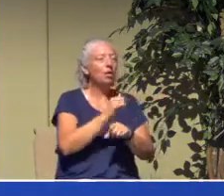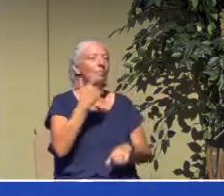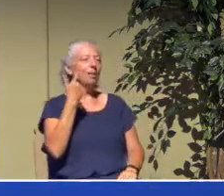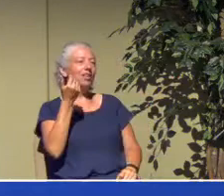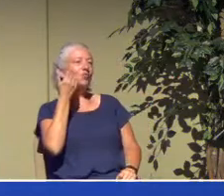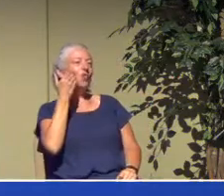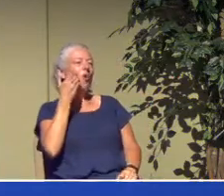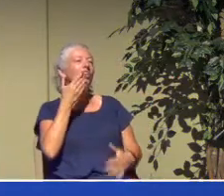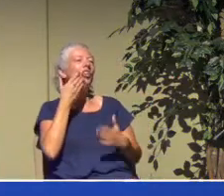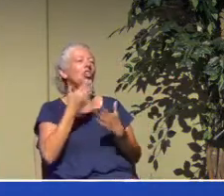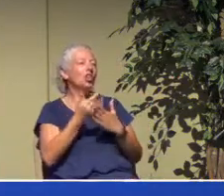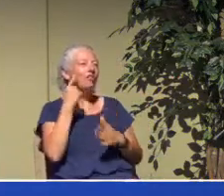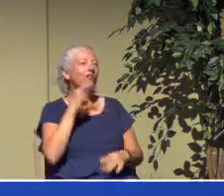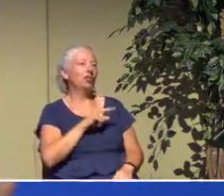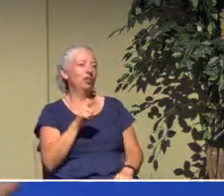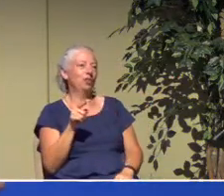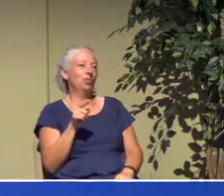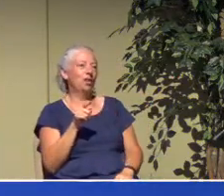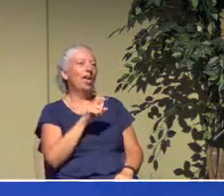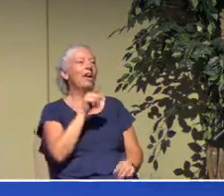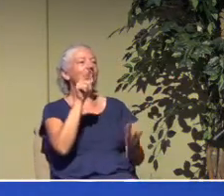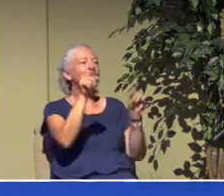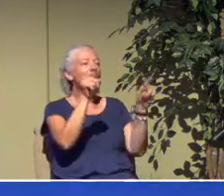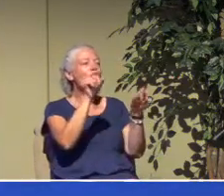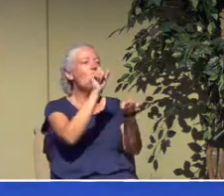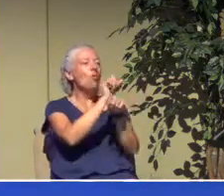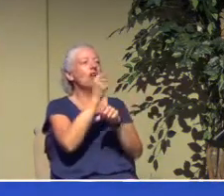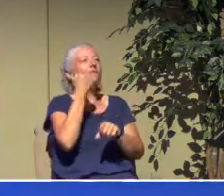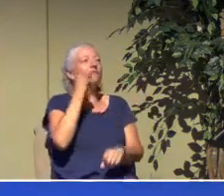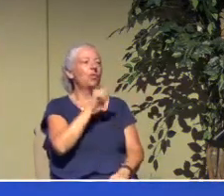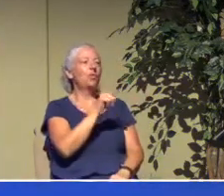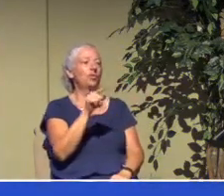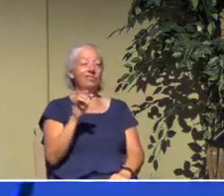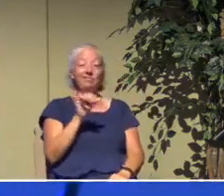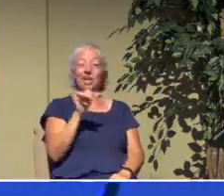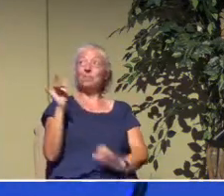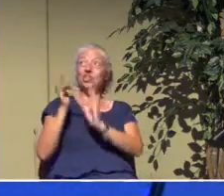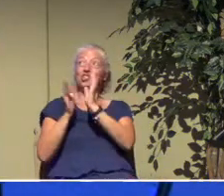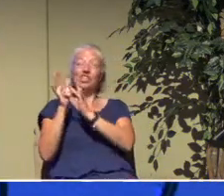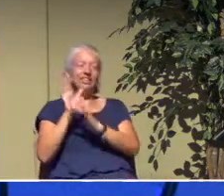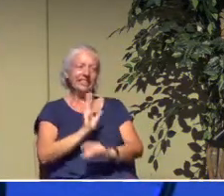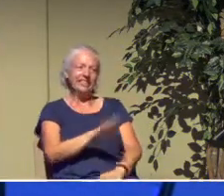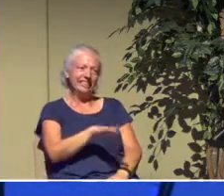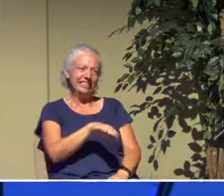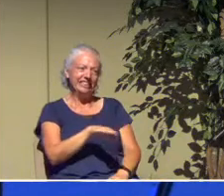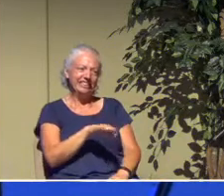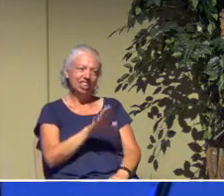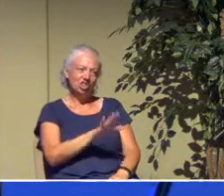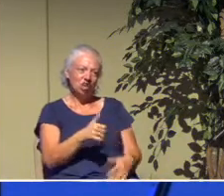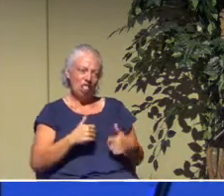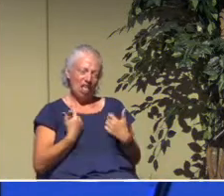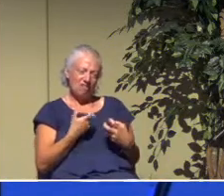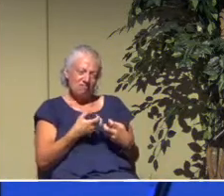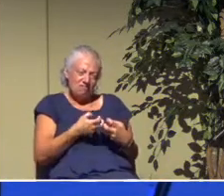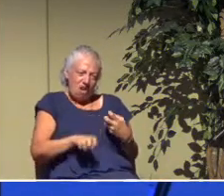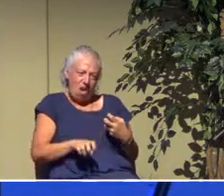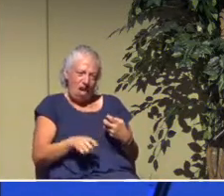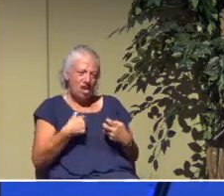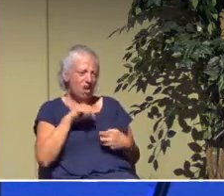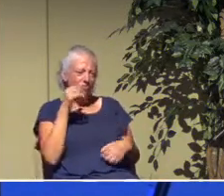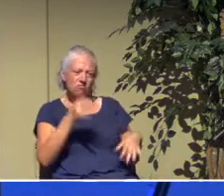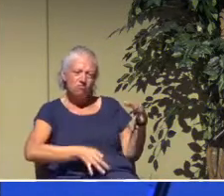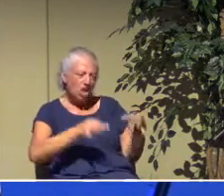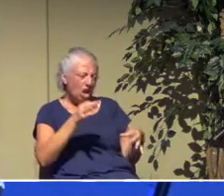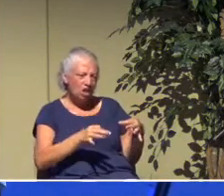you know that they're working for you. And in the same way, Jesus says, when I have to deal with the hard stuff of life, I won't do it in a judgmental